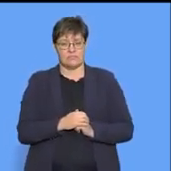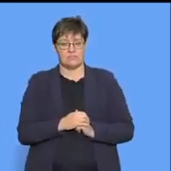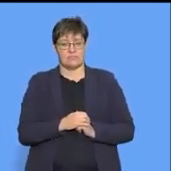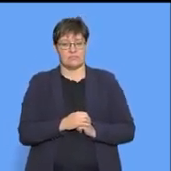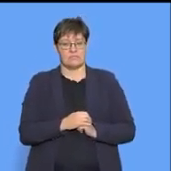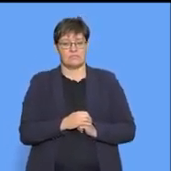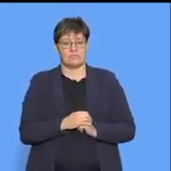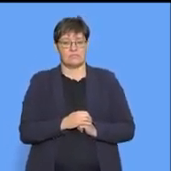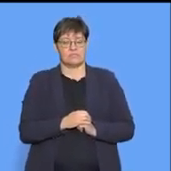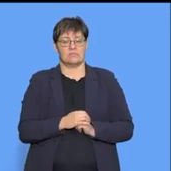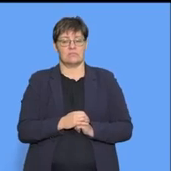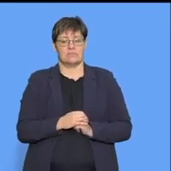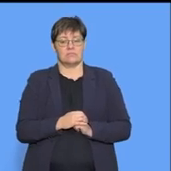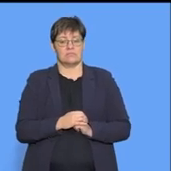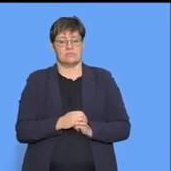120 degrees.